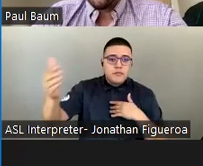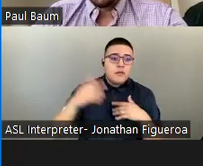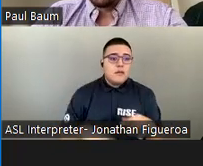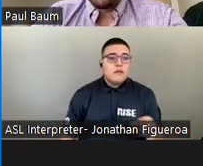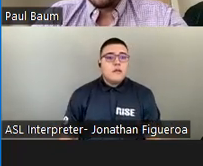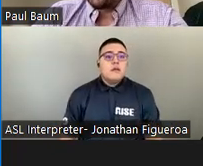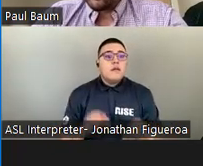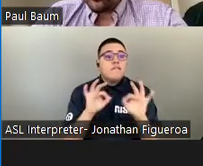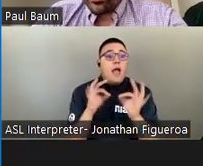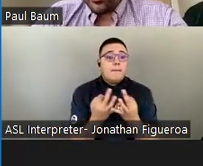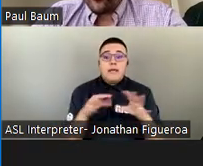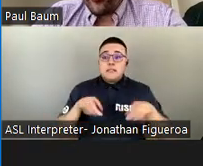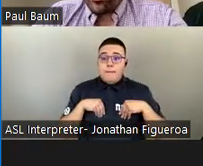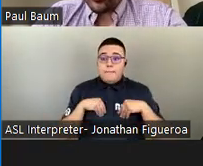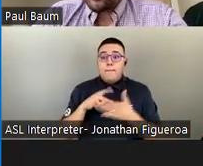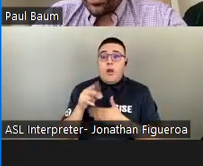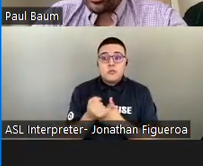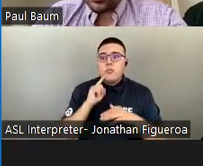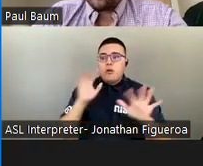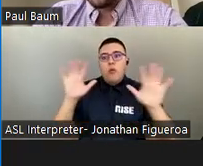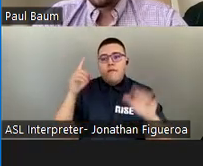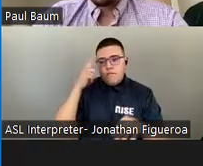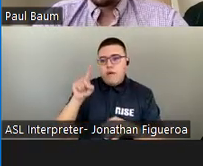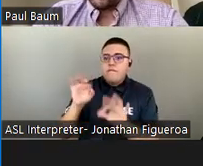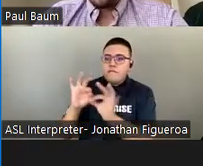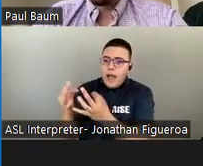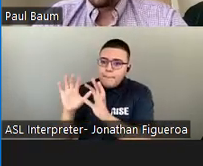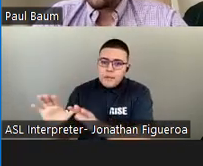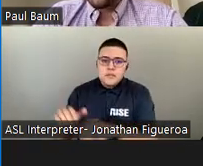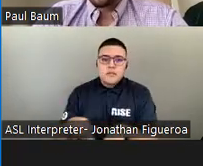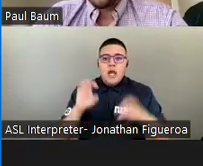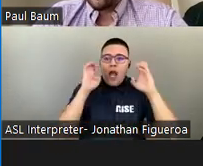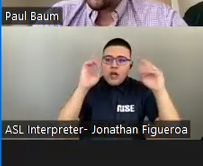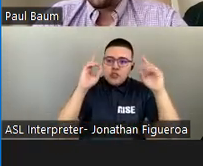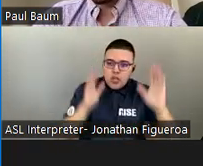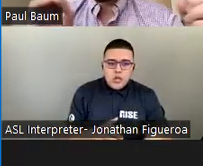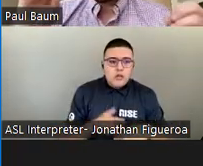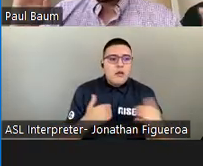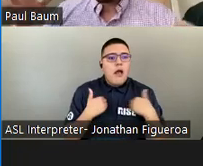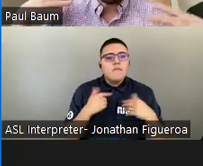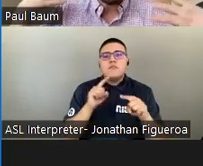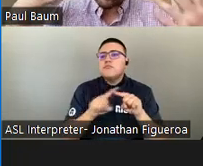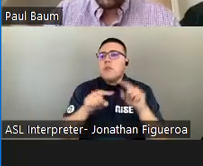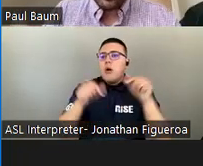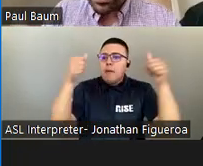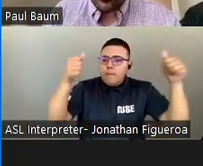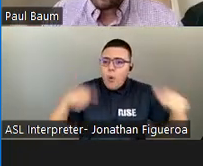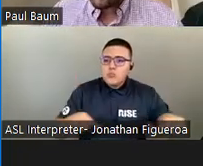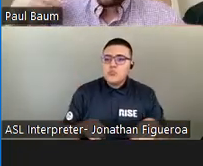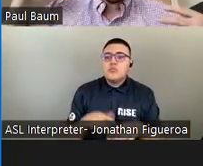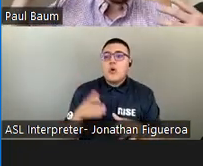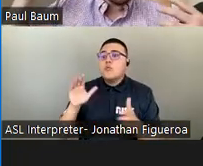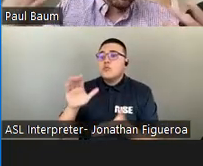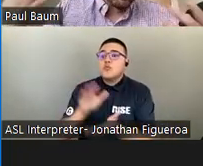slide, really, really great for families, for educators. They have posters, they have everything that you could even put up at your